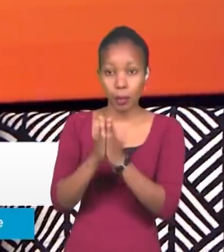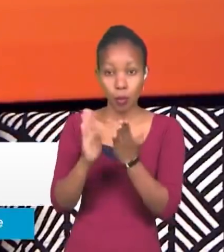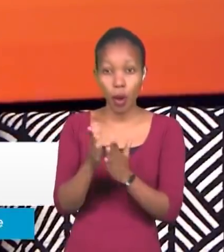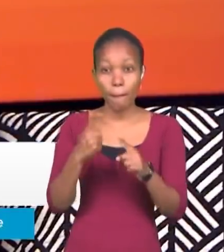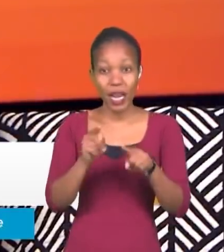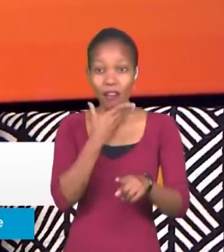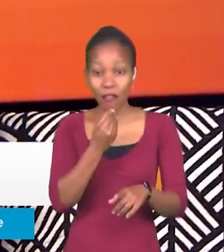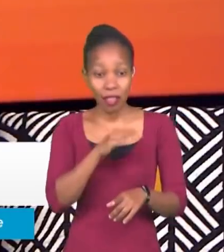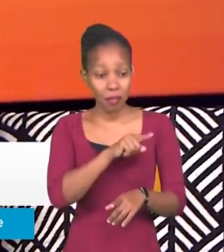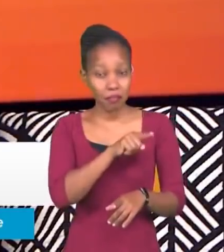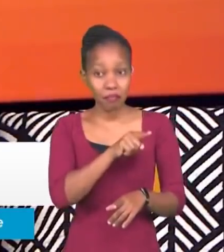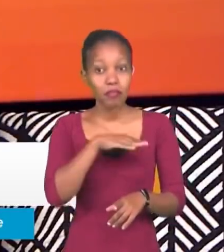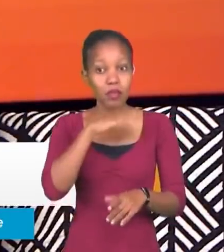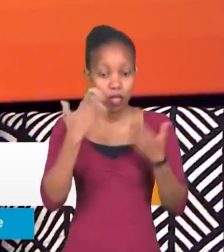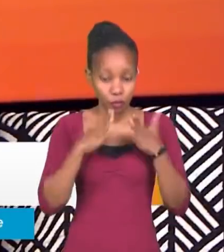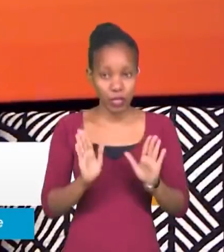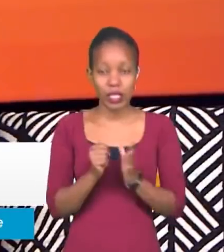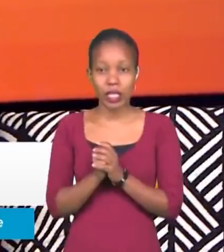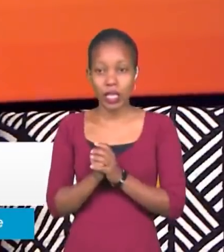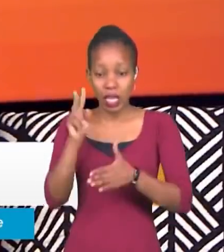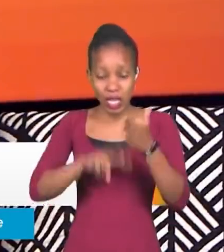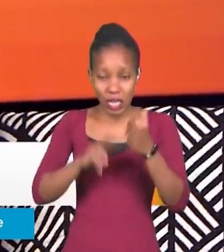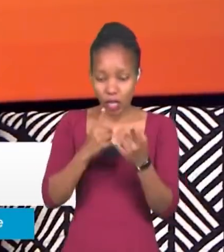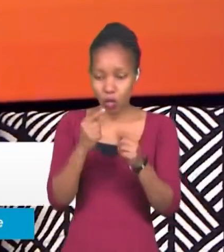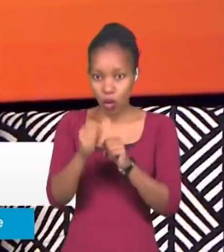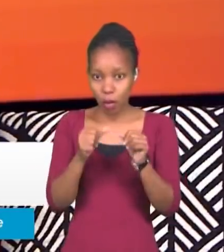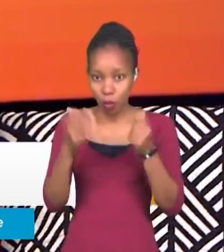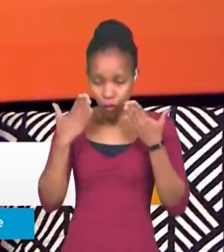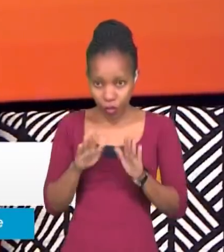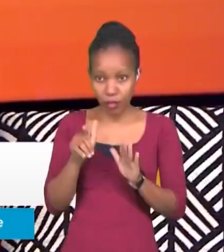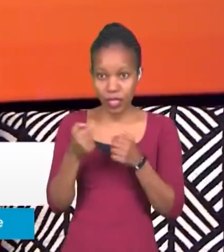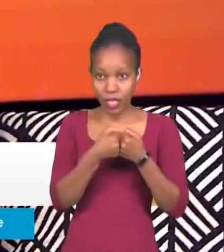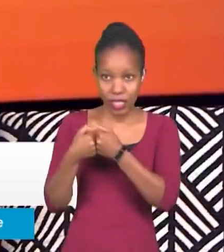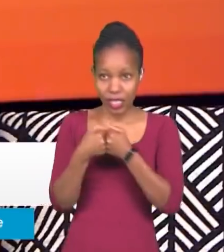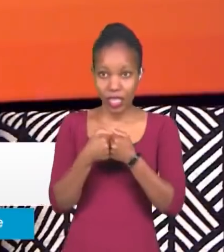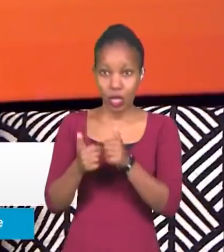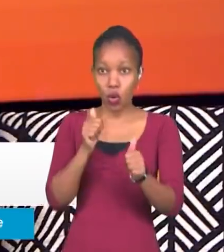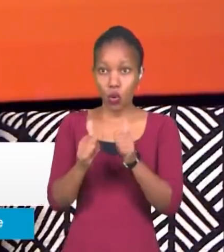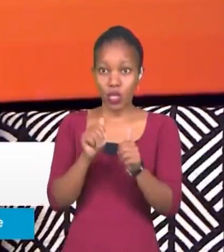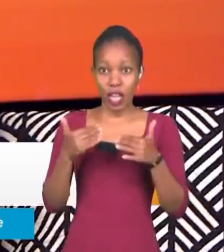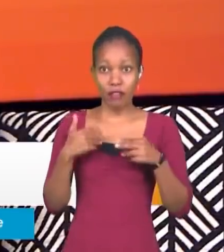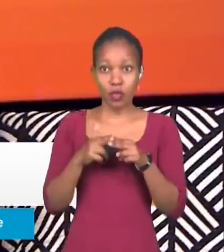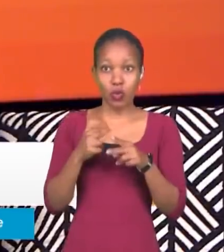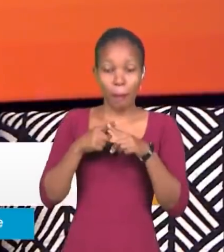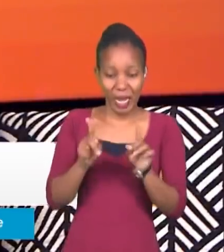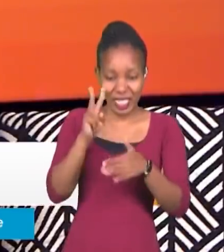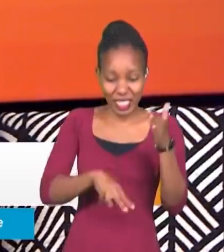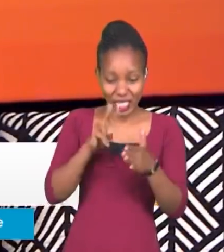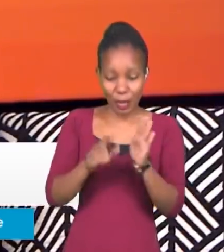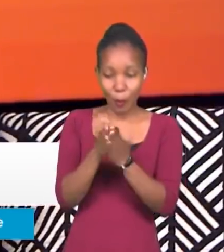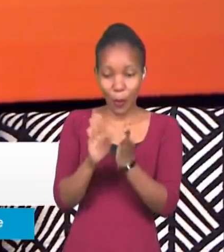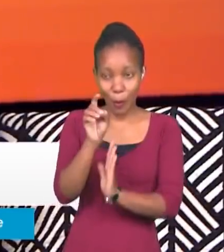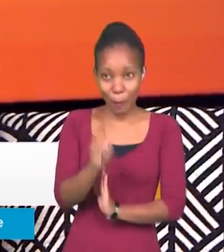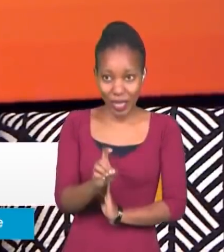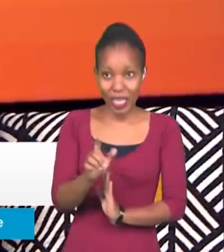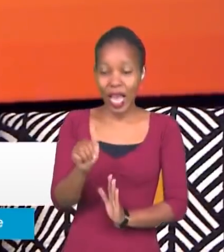a scribe, trust me, a reading culture, we've talked about it. And this is one of the challenges actually I'll be having soon, but I have to read this book very soon,